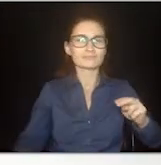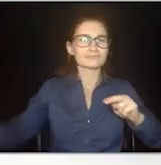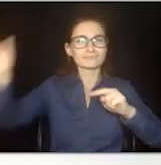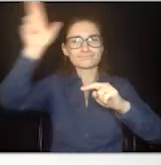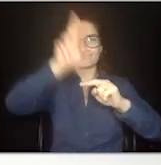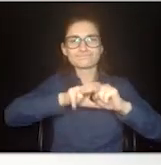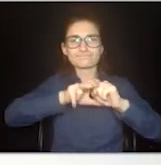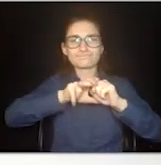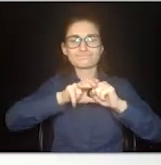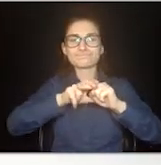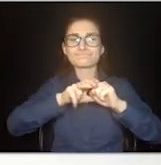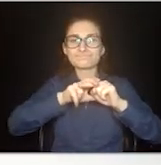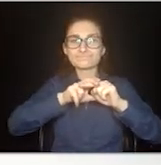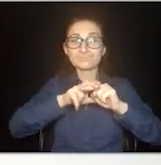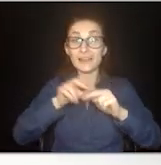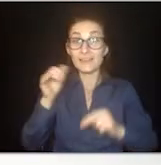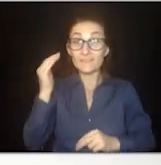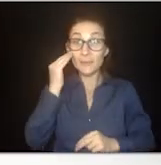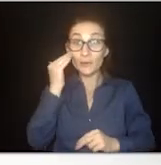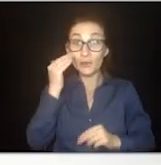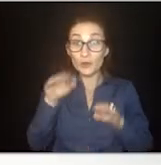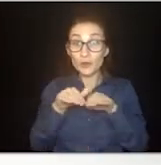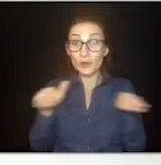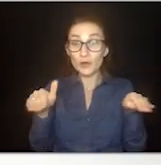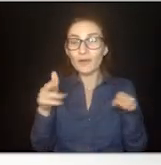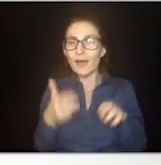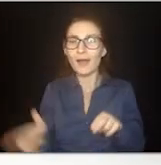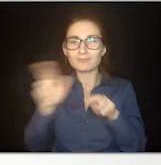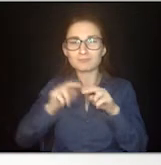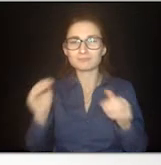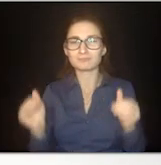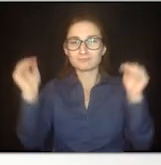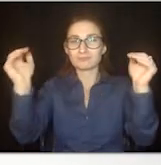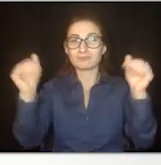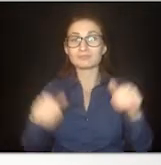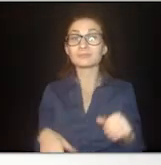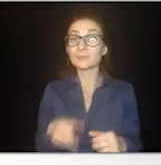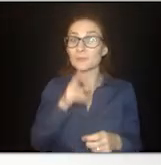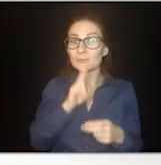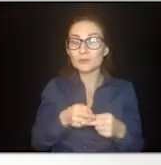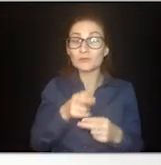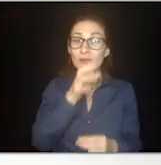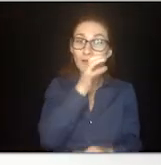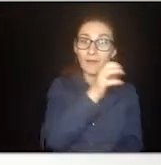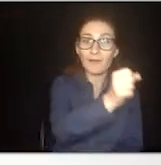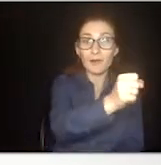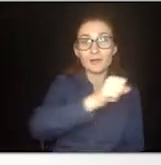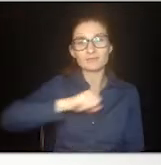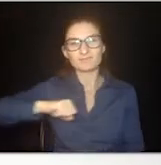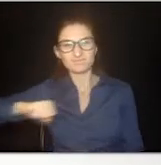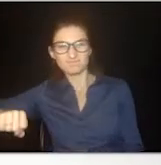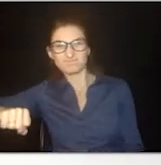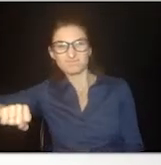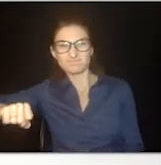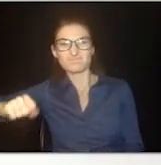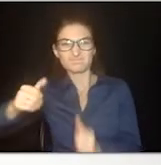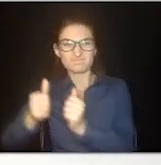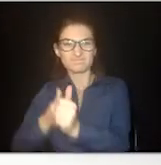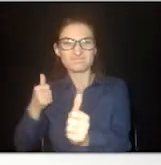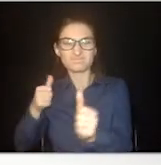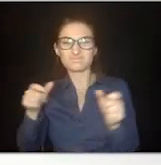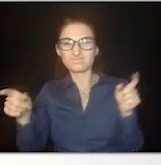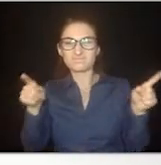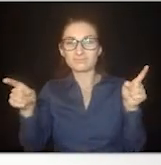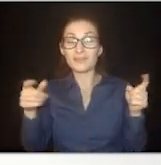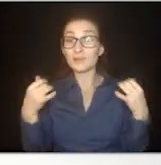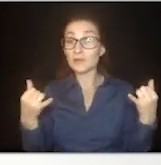they're building on something familiar. We talked about appetites and aversions at the beginning. This